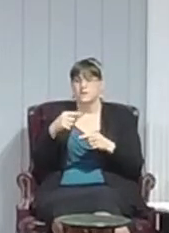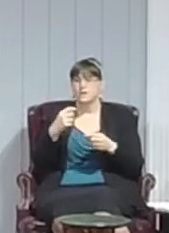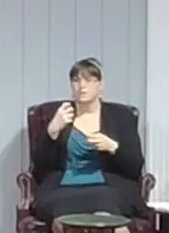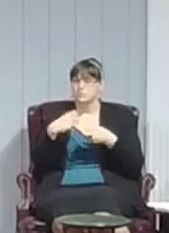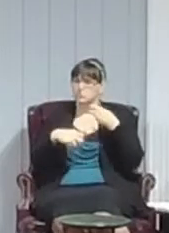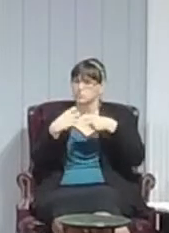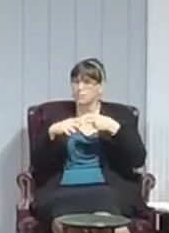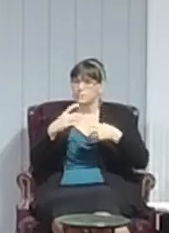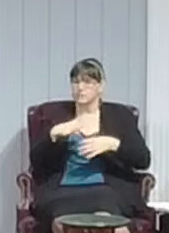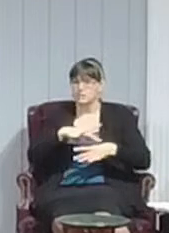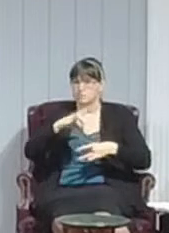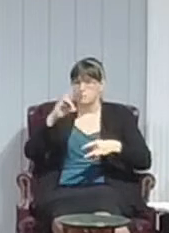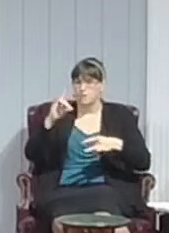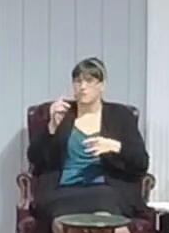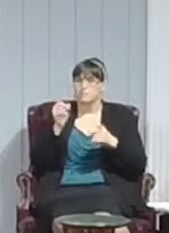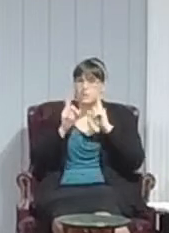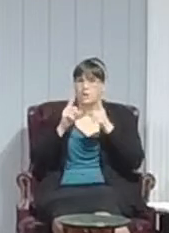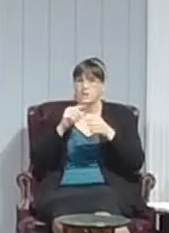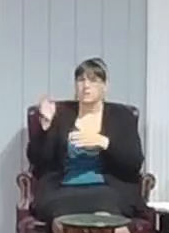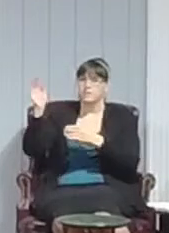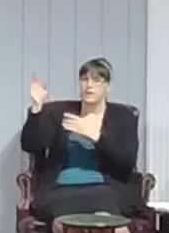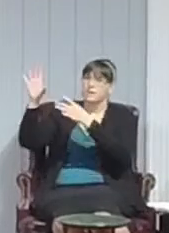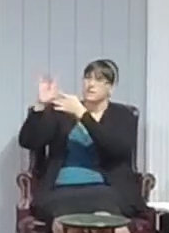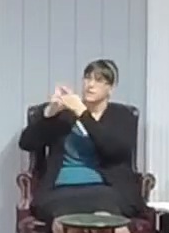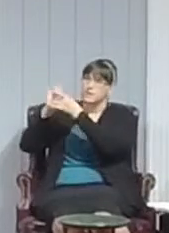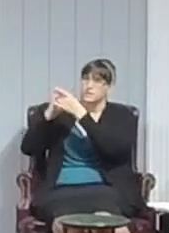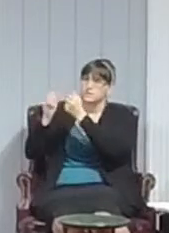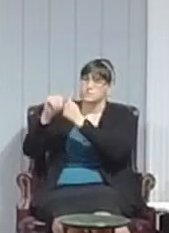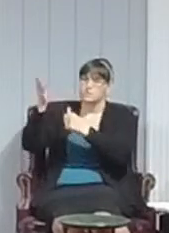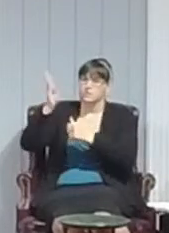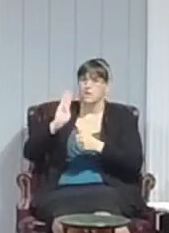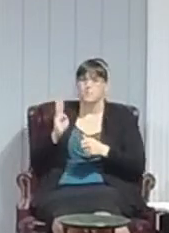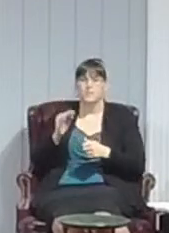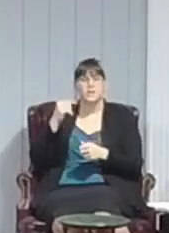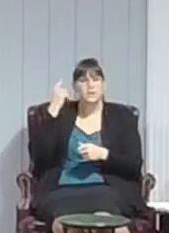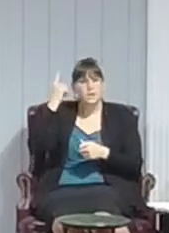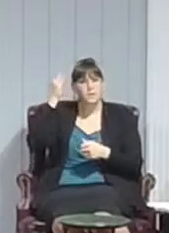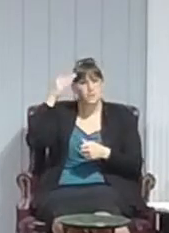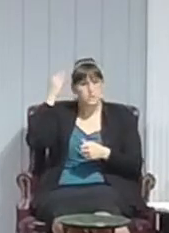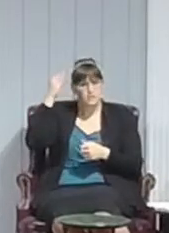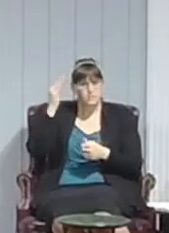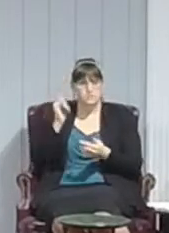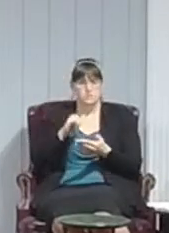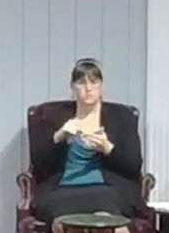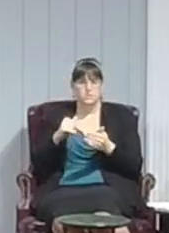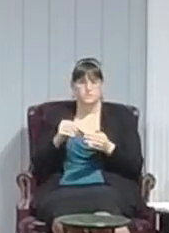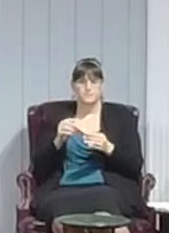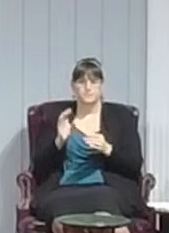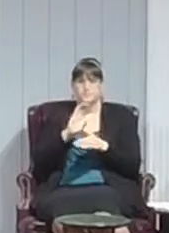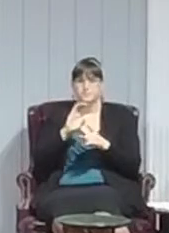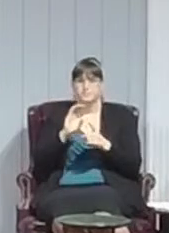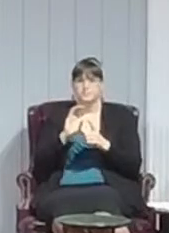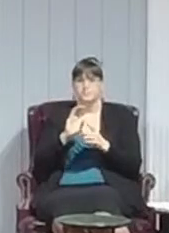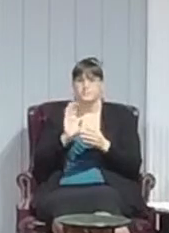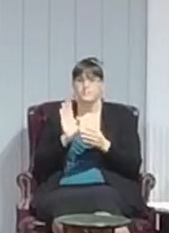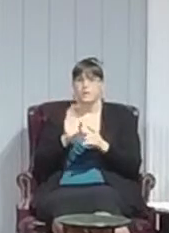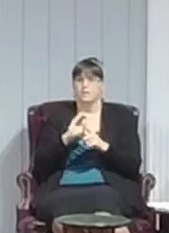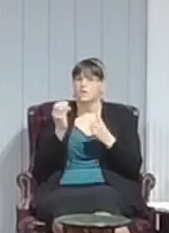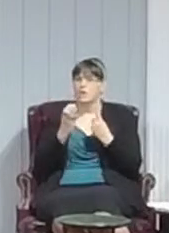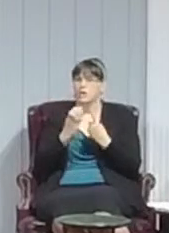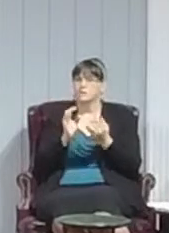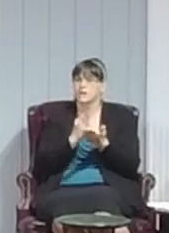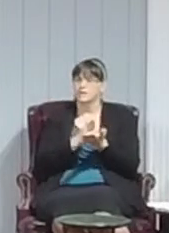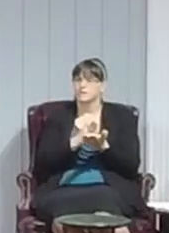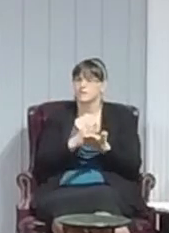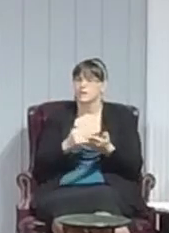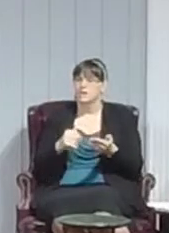to do with the connection with God there. Now consider the context of the passage. Jesus chose